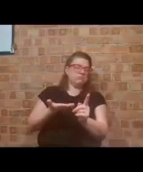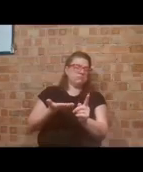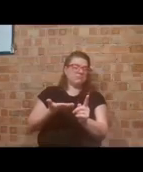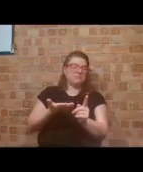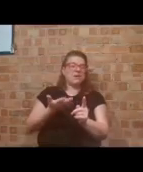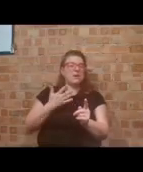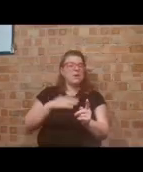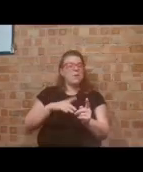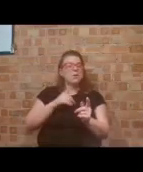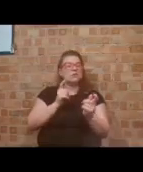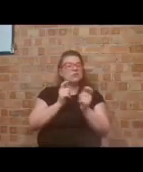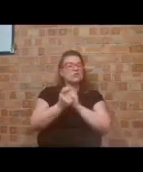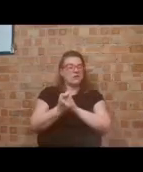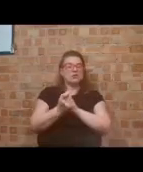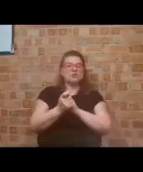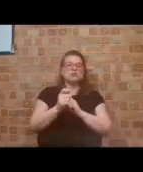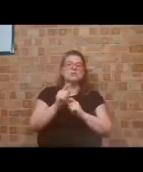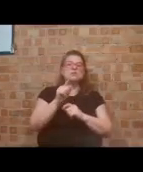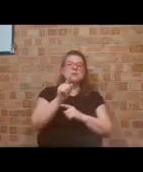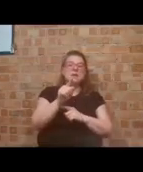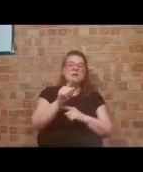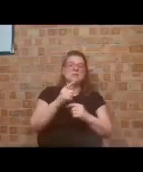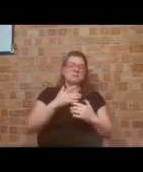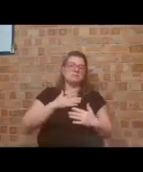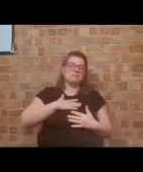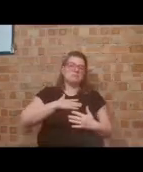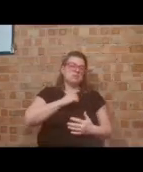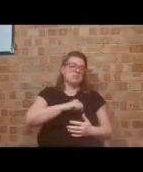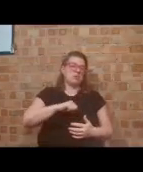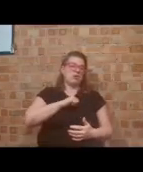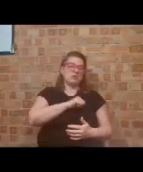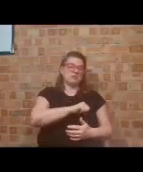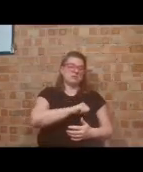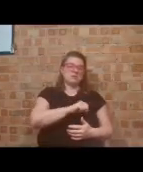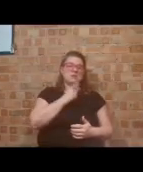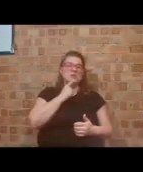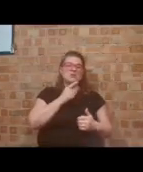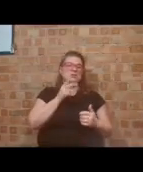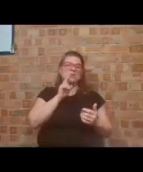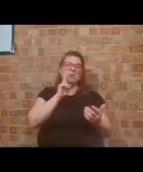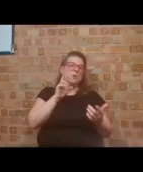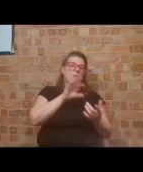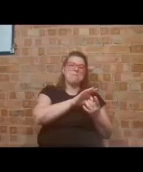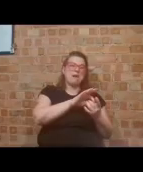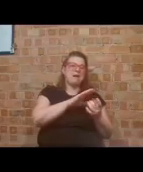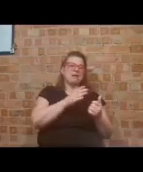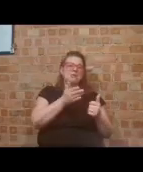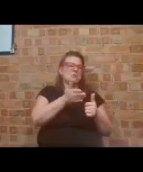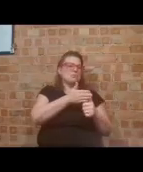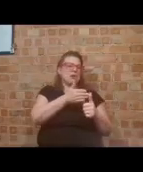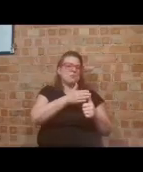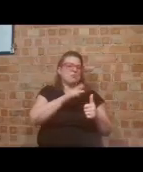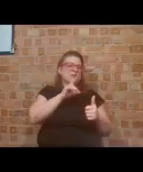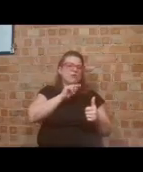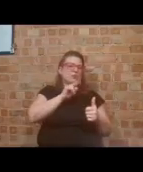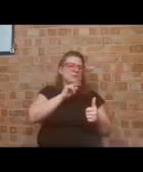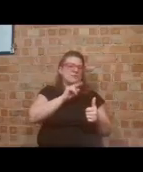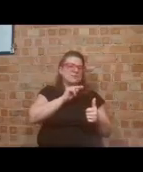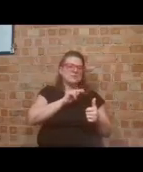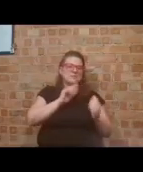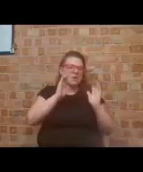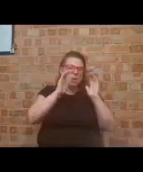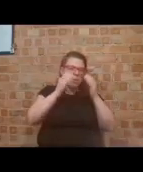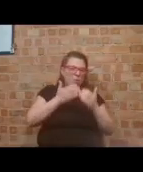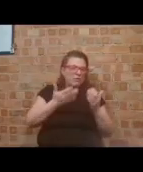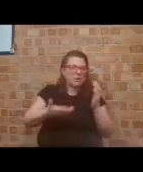wants to change it, come in here. And to be honest, I would just change the primary voice. I wouldn't worry too much about